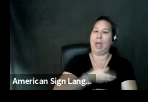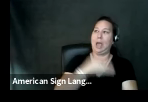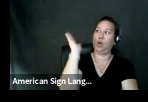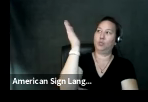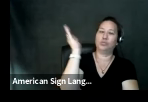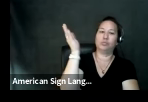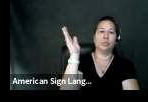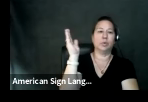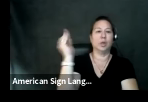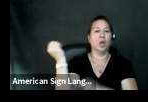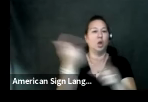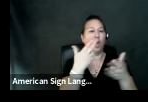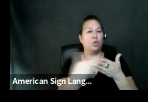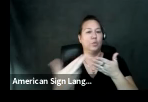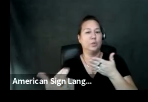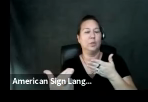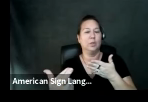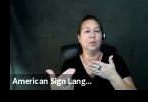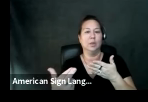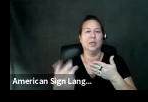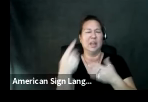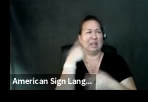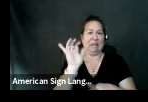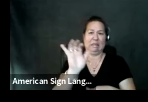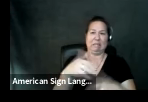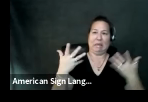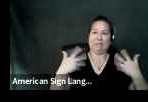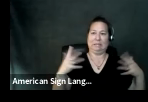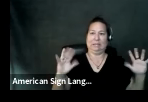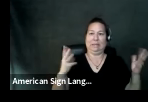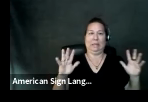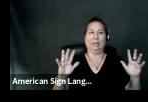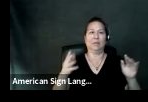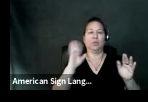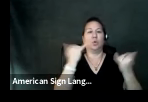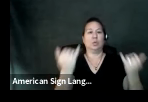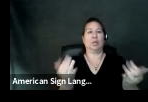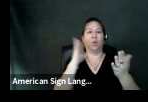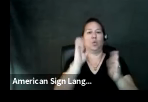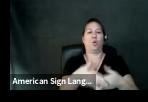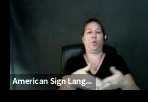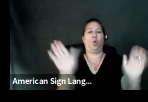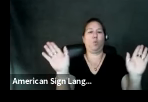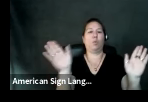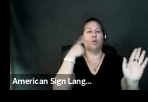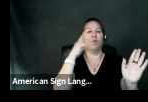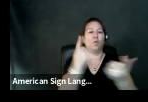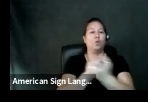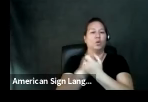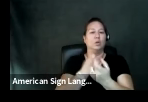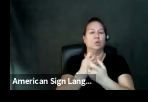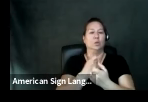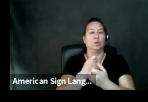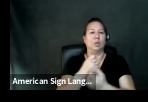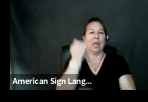And I think that's it. I think we're going to open it up to questions. You can, if you want to take yourself